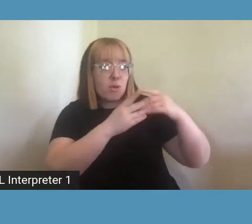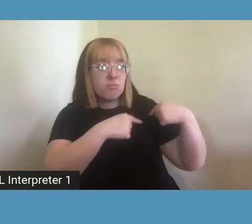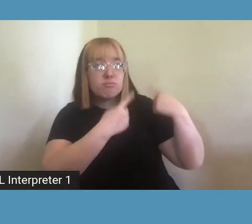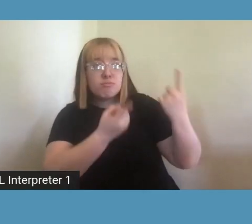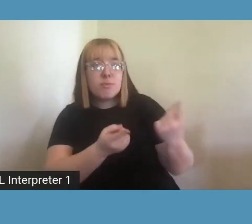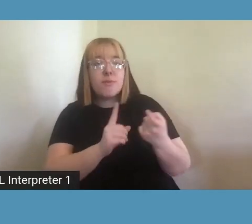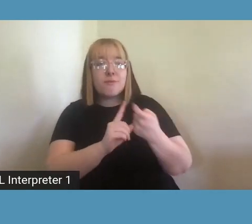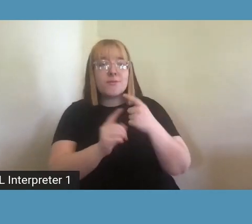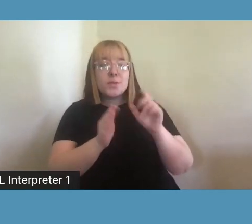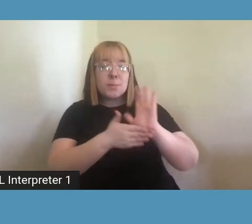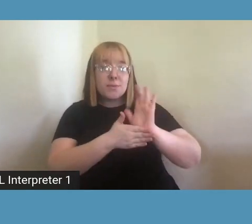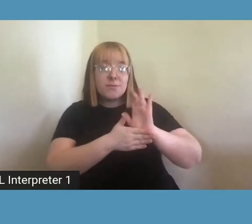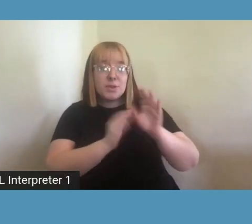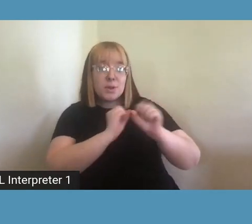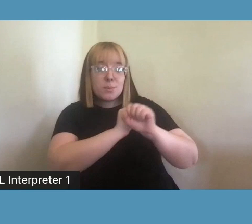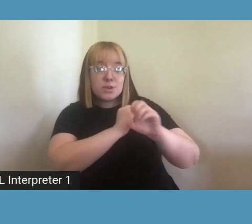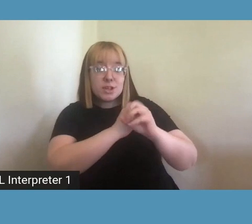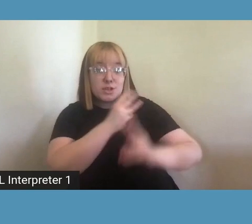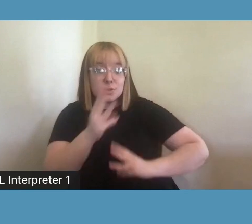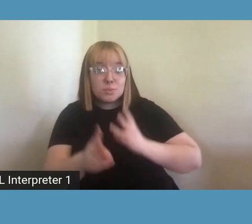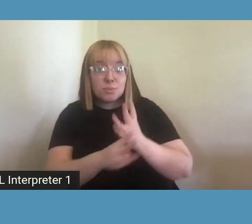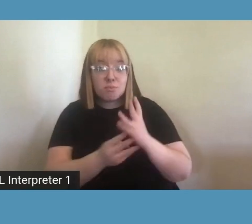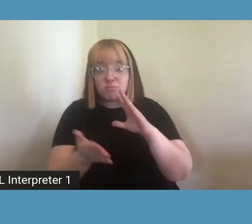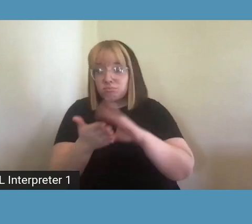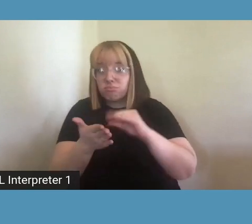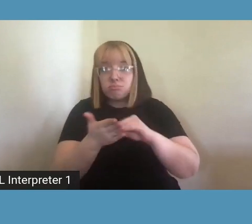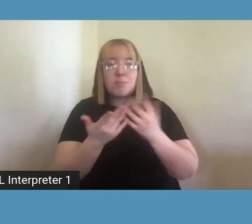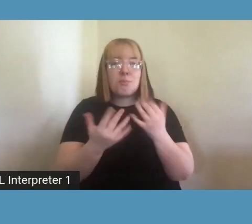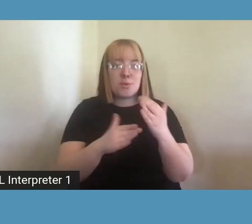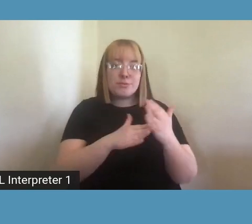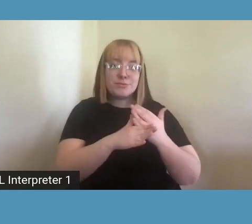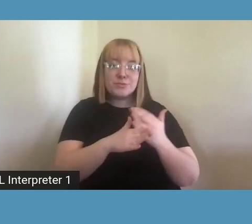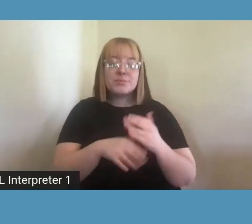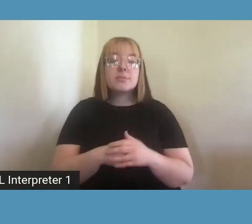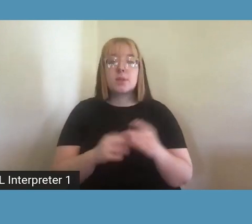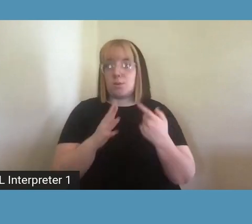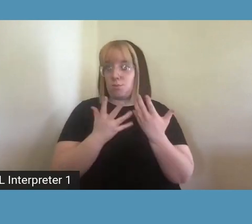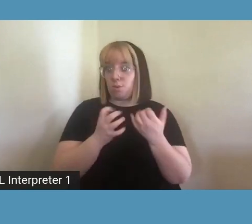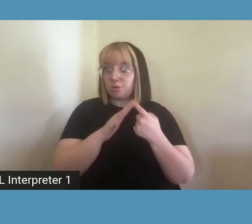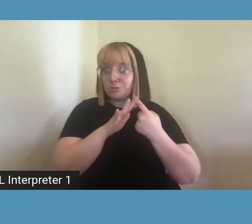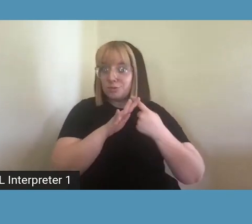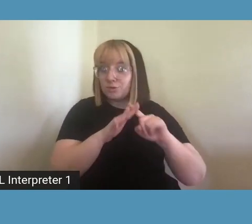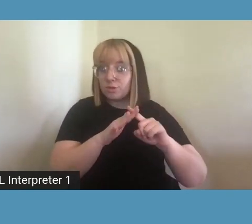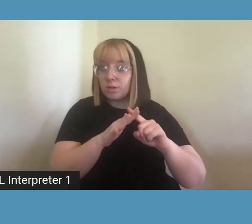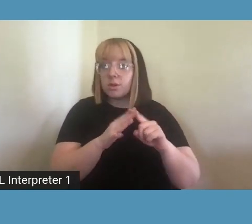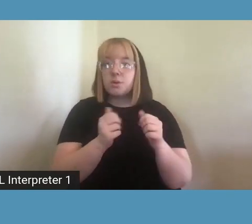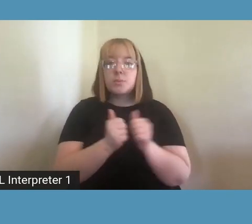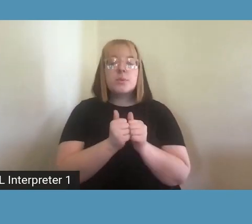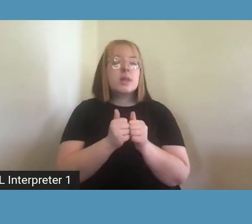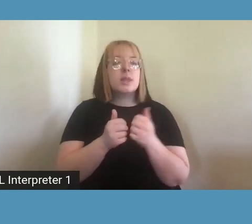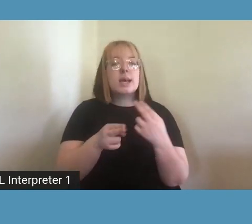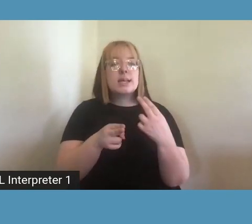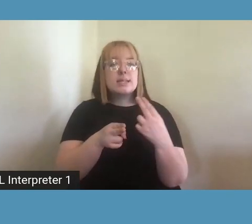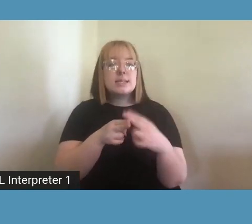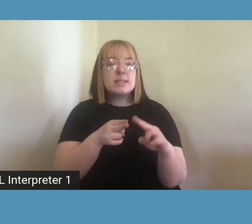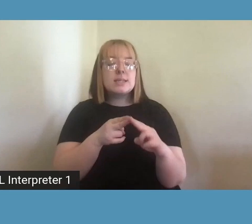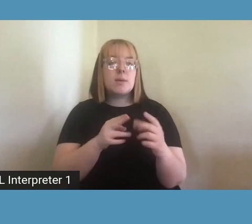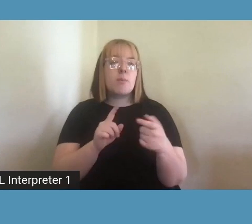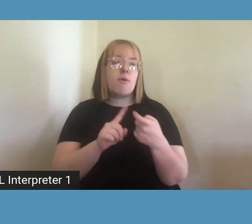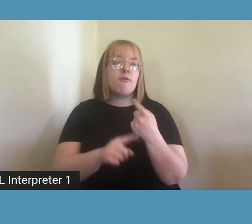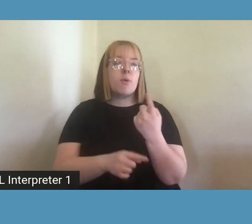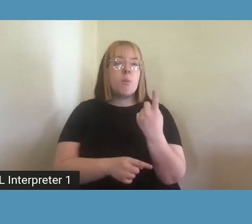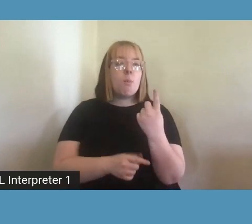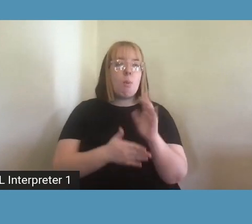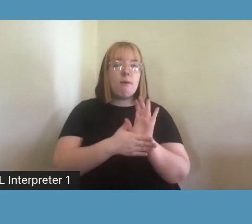world. So I did want to start off with a sample of one video we did a